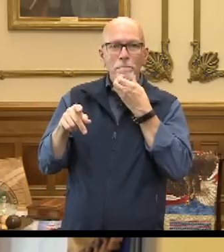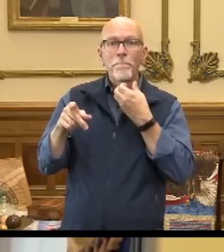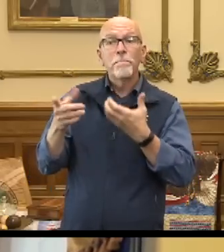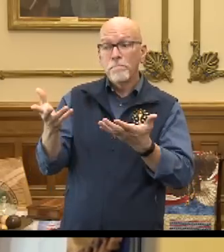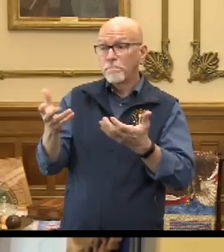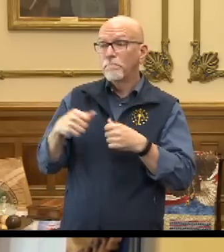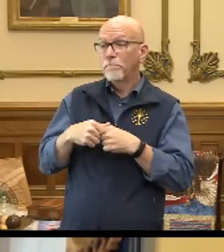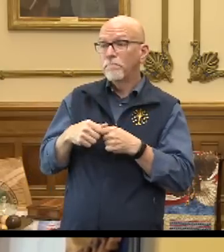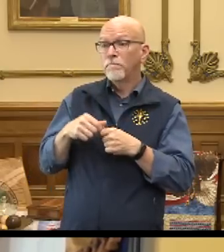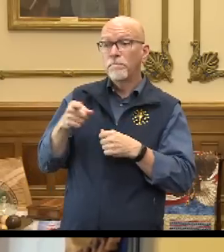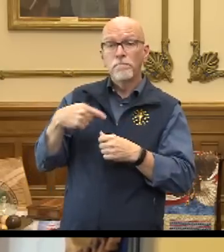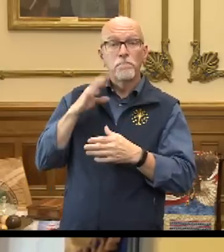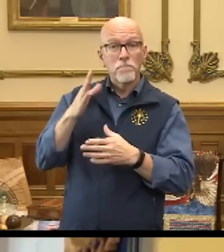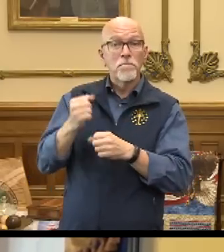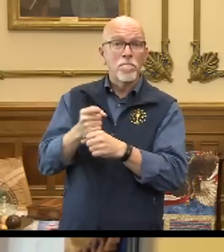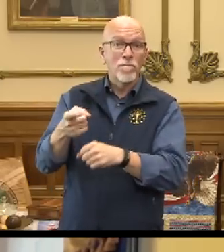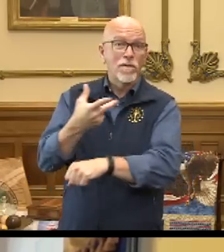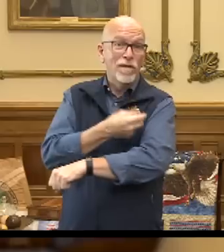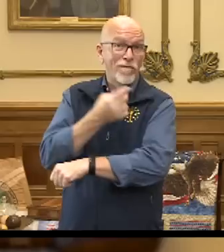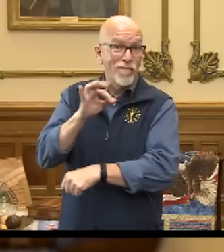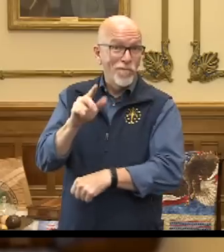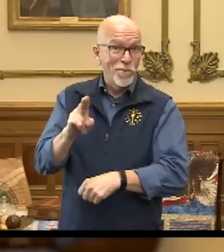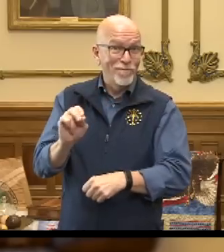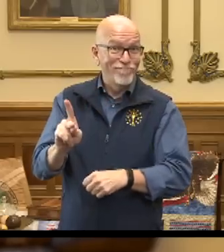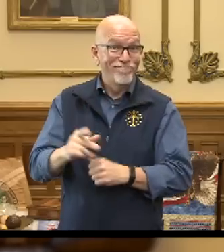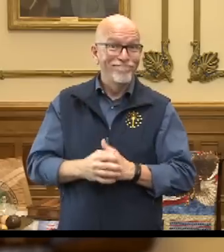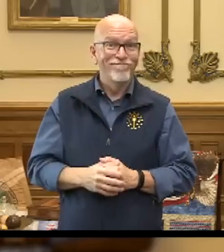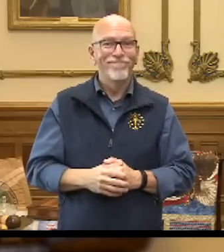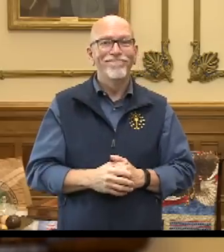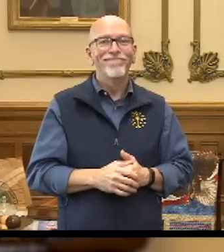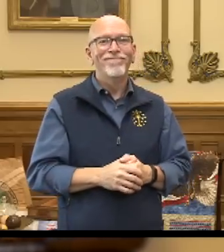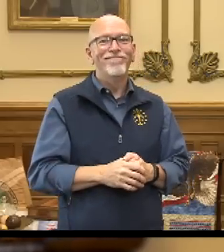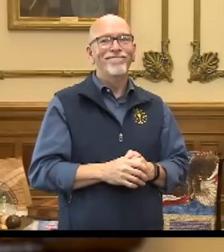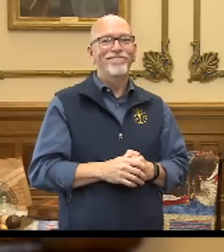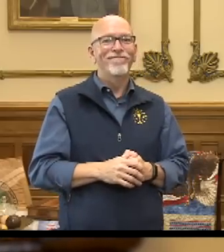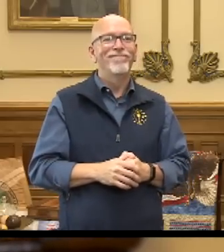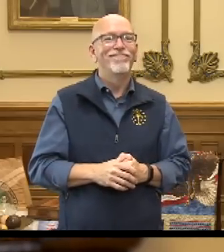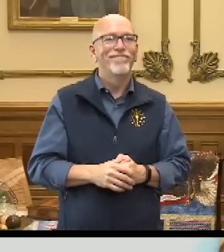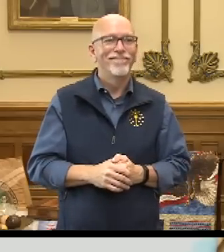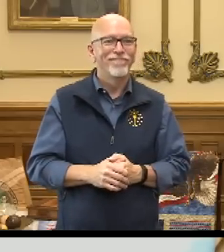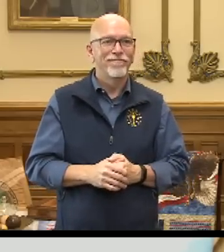Well, we're going to get you vaccinated for the flu.